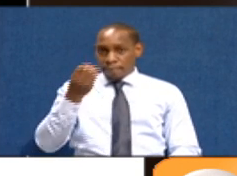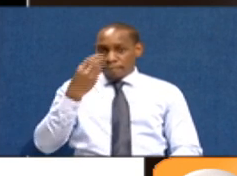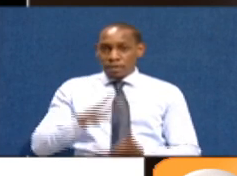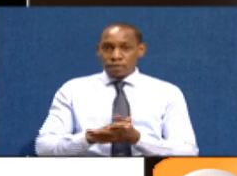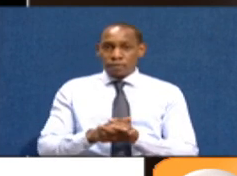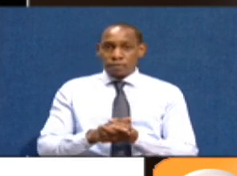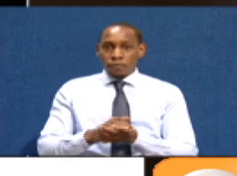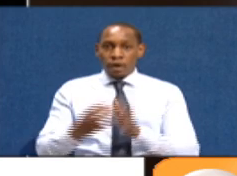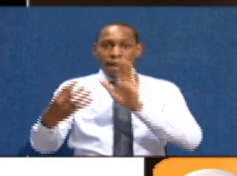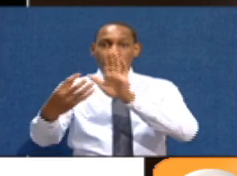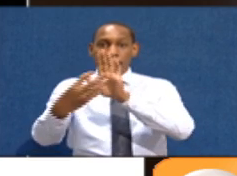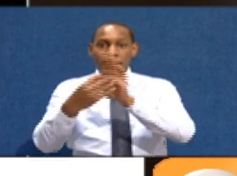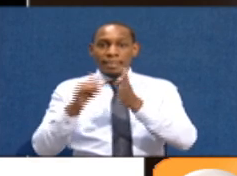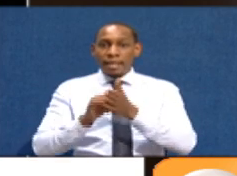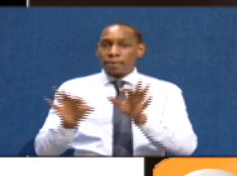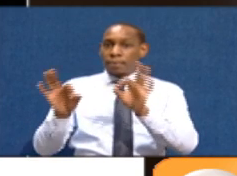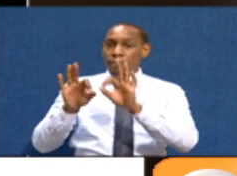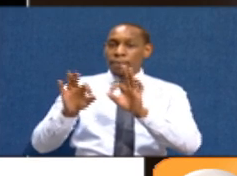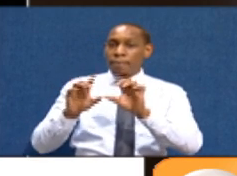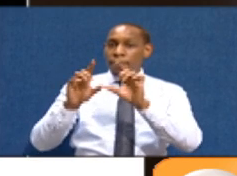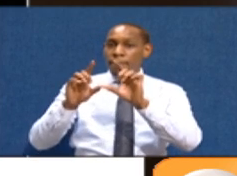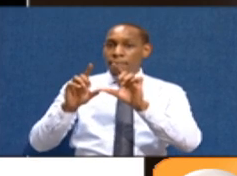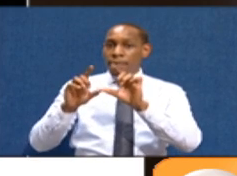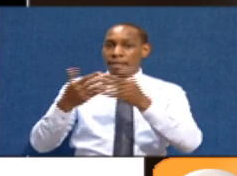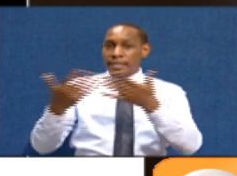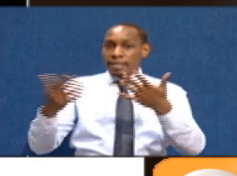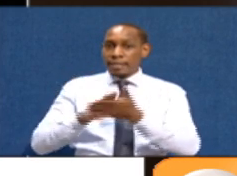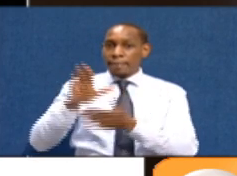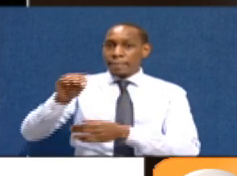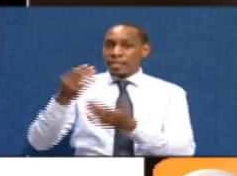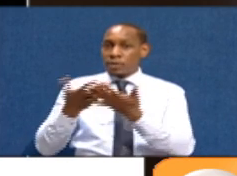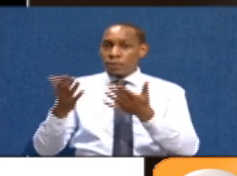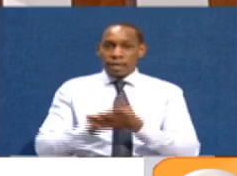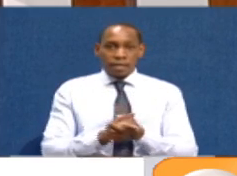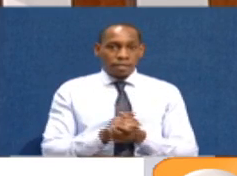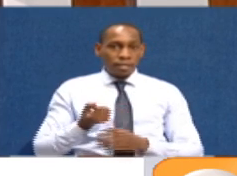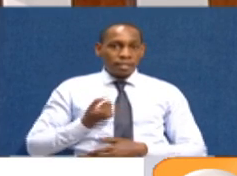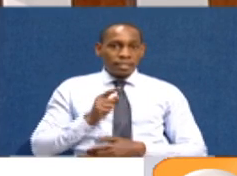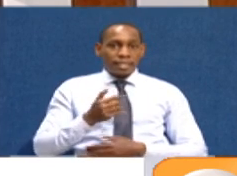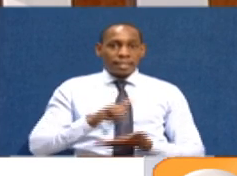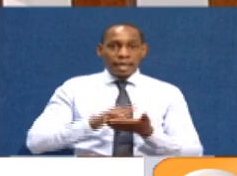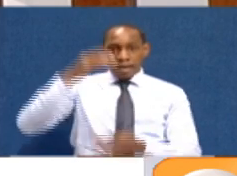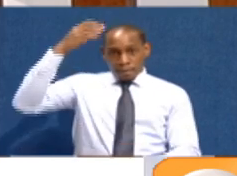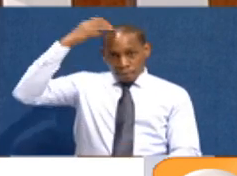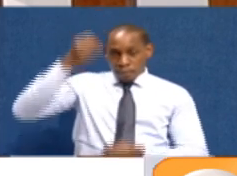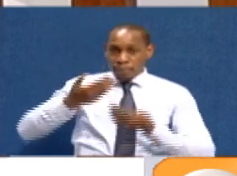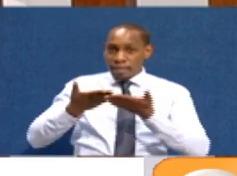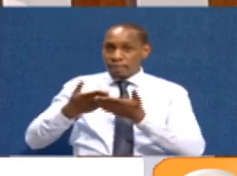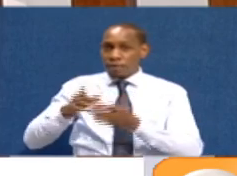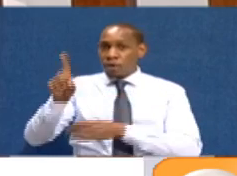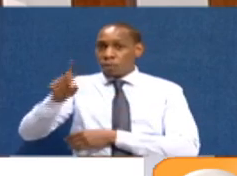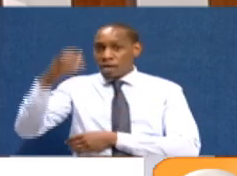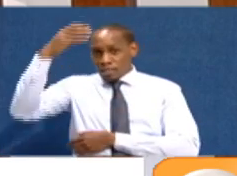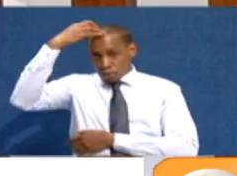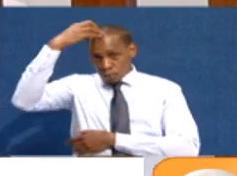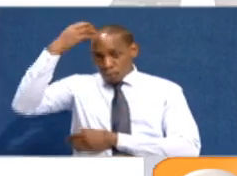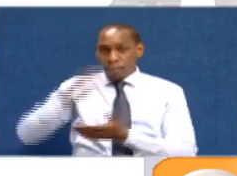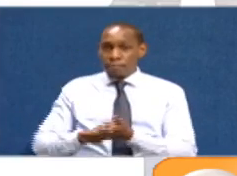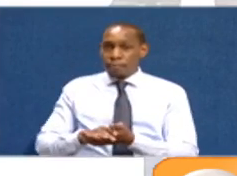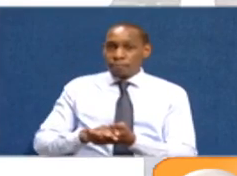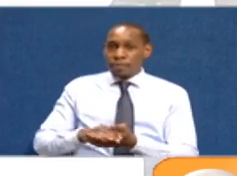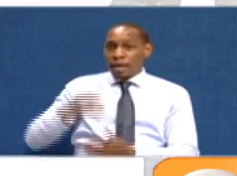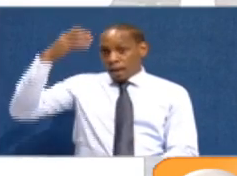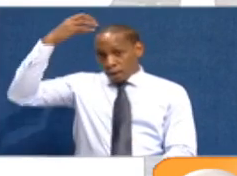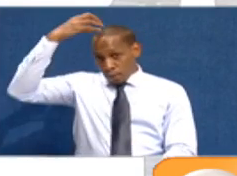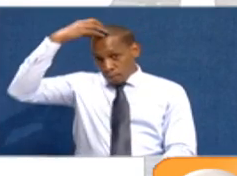book. I was like, this is like an ornate piece. I was like, Cecilia, where did you get this from? And she goes, oh, the Pope gave it to me. I was like, the Pope? As in the